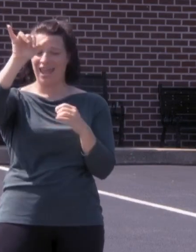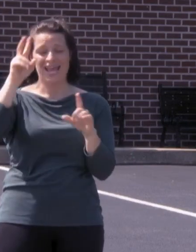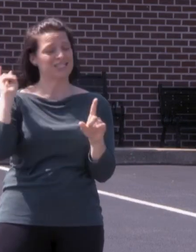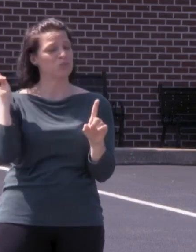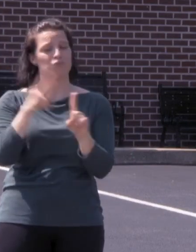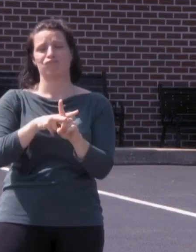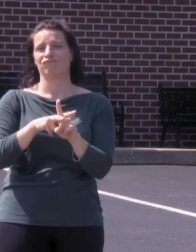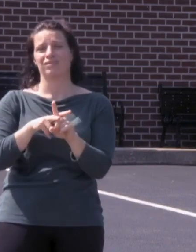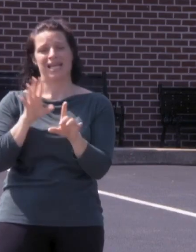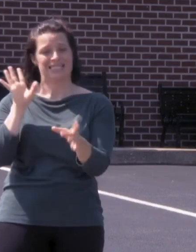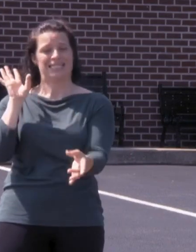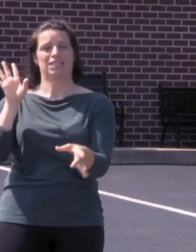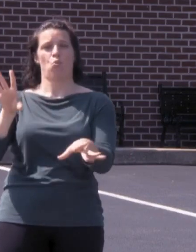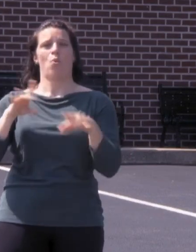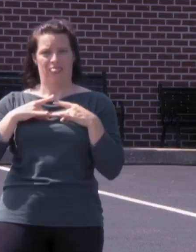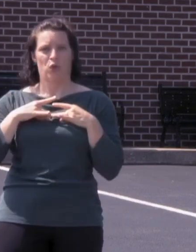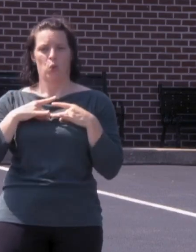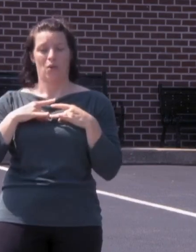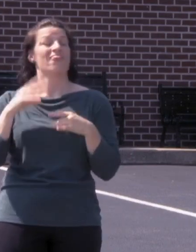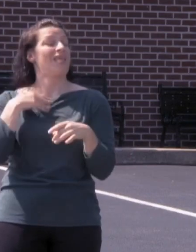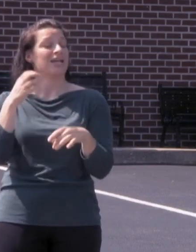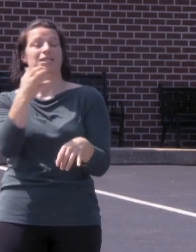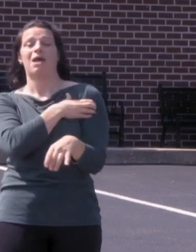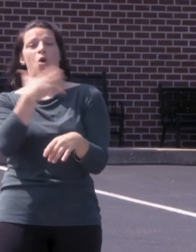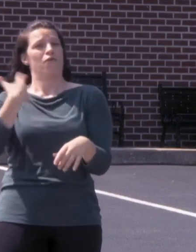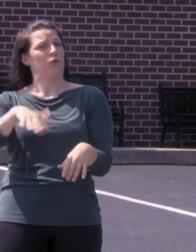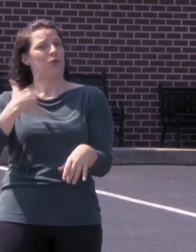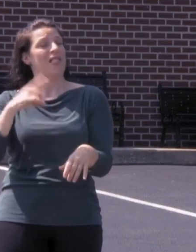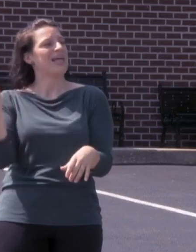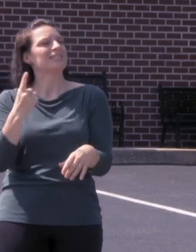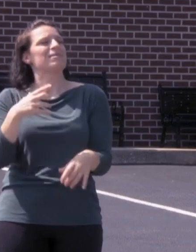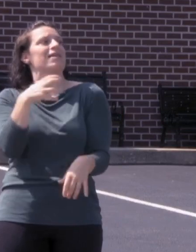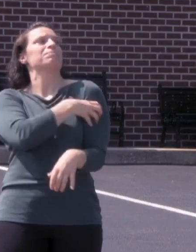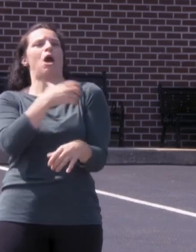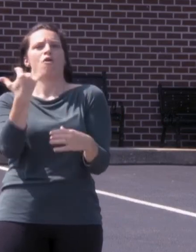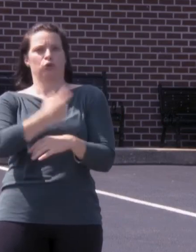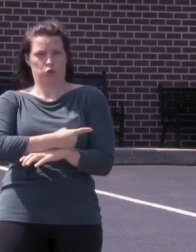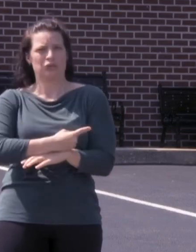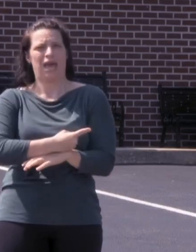you. That's powerful. I mean, and that's something that's powerful today.